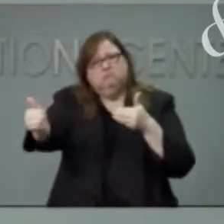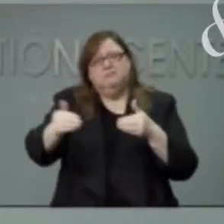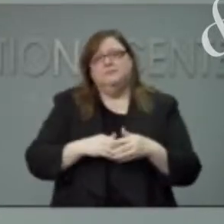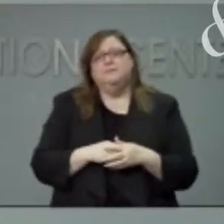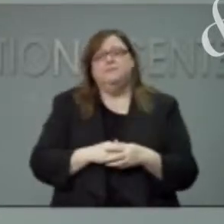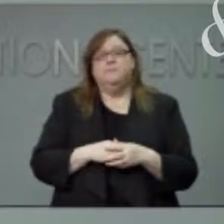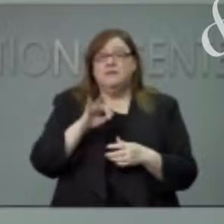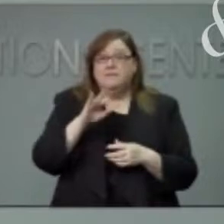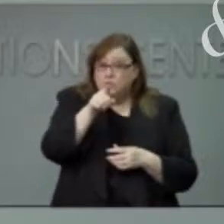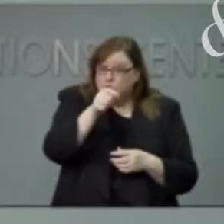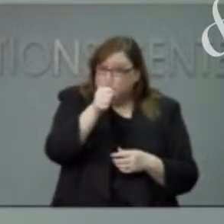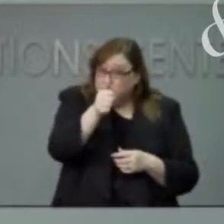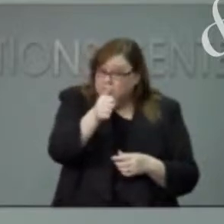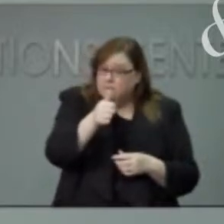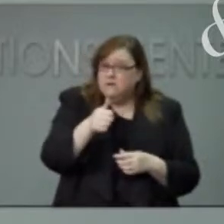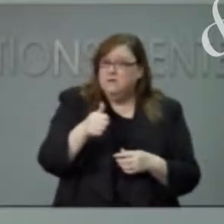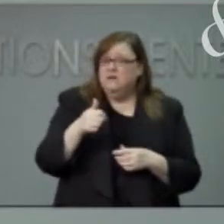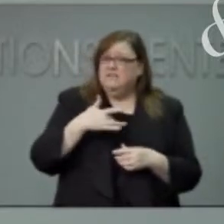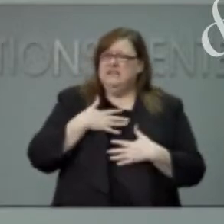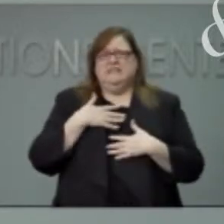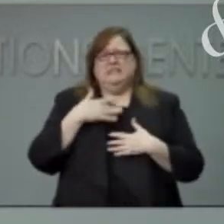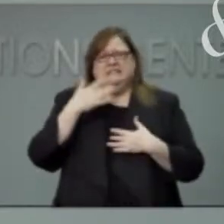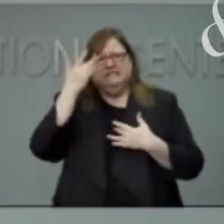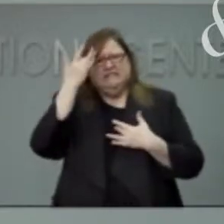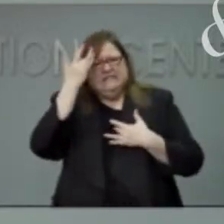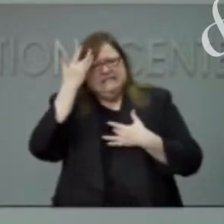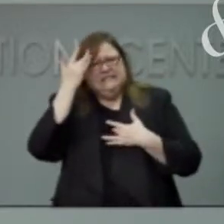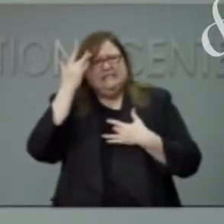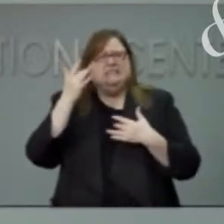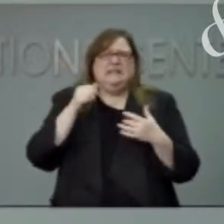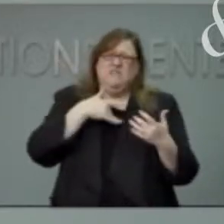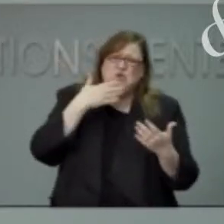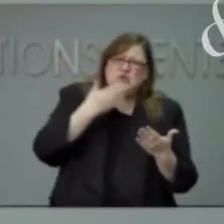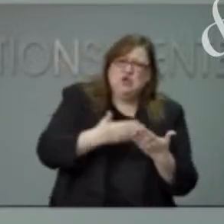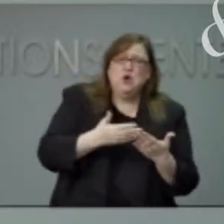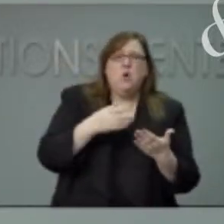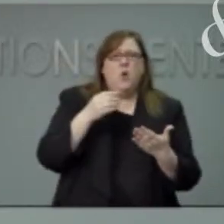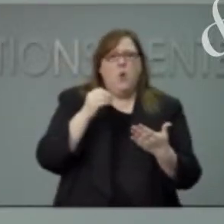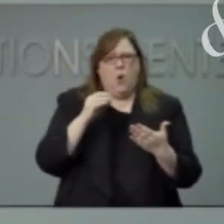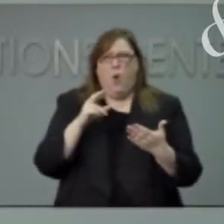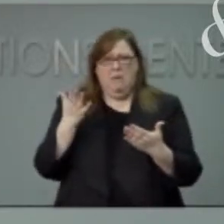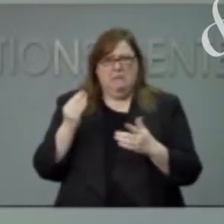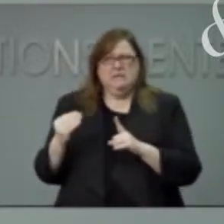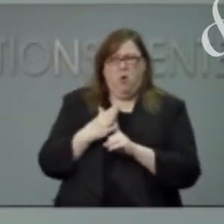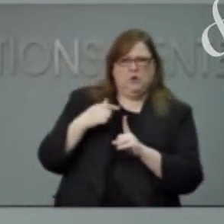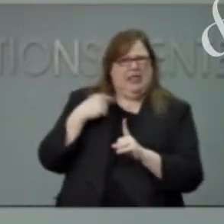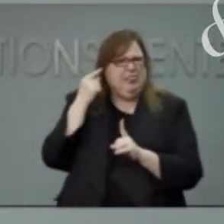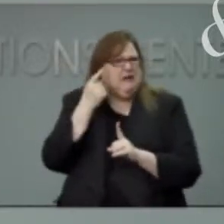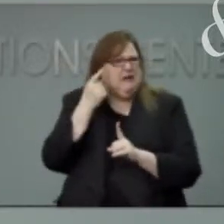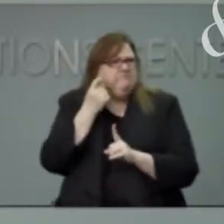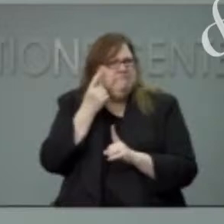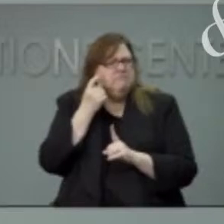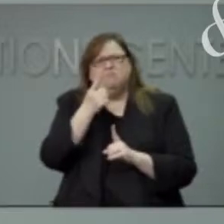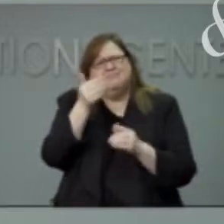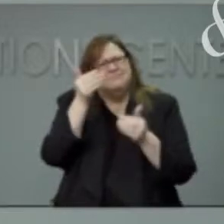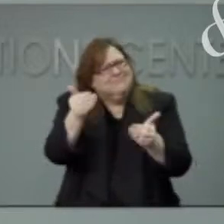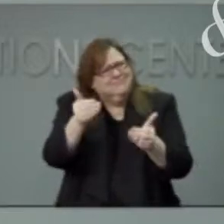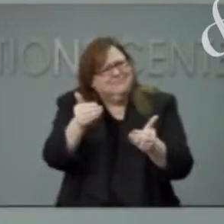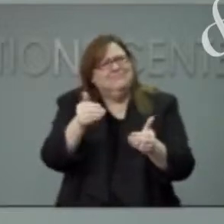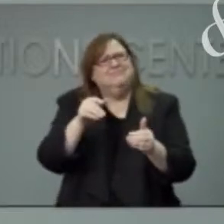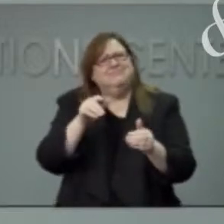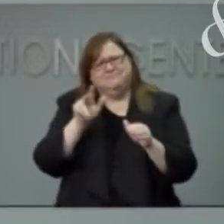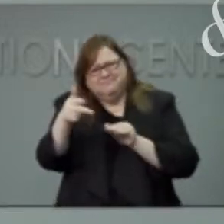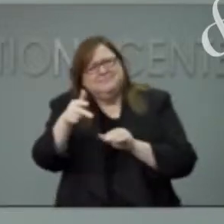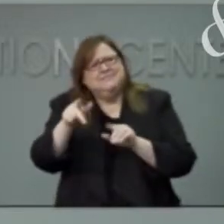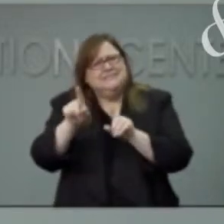has symptoms or think they have been exposed to COVID-19 can get tested. You don't need to have insurance.